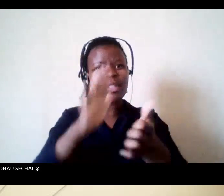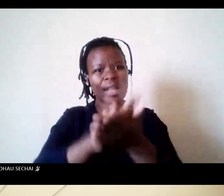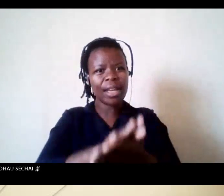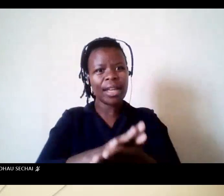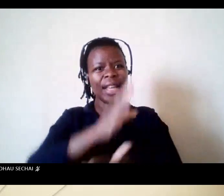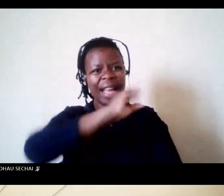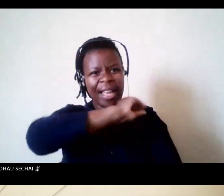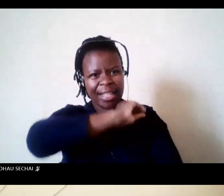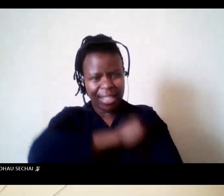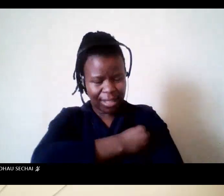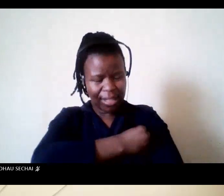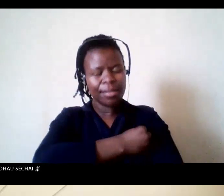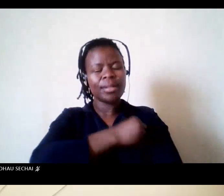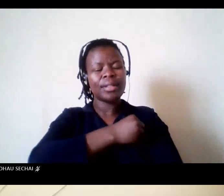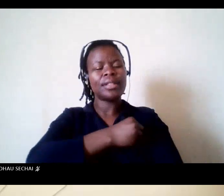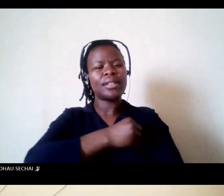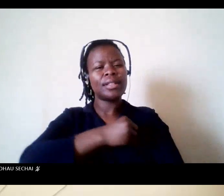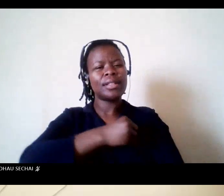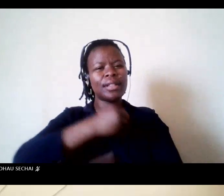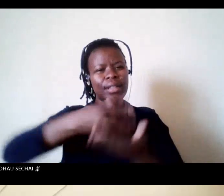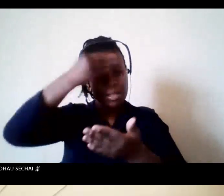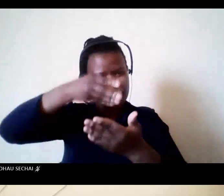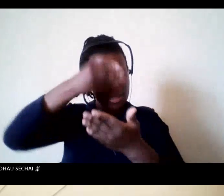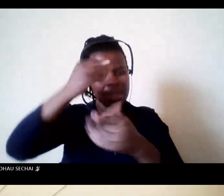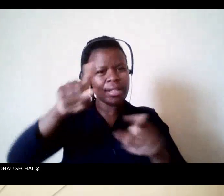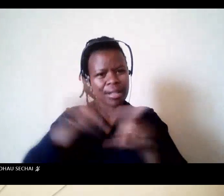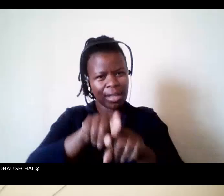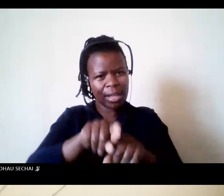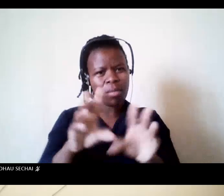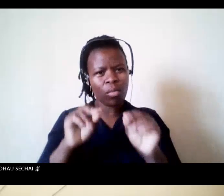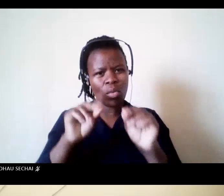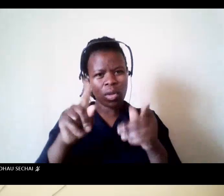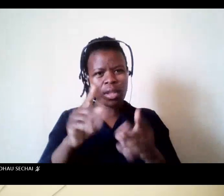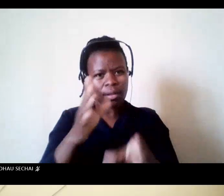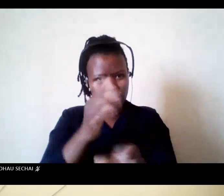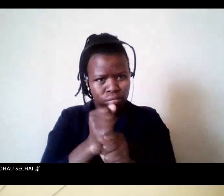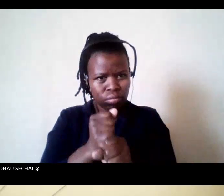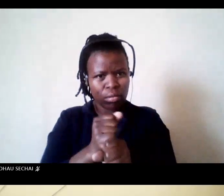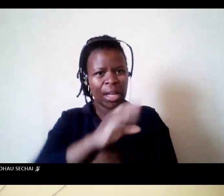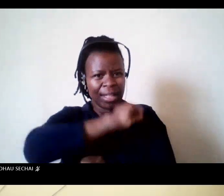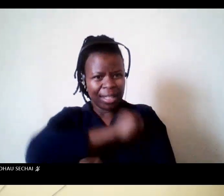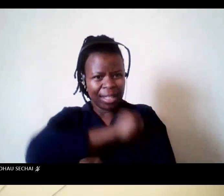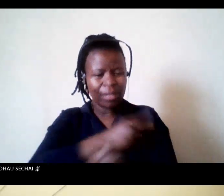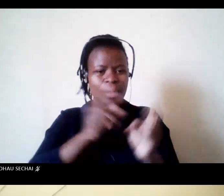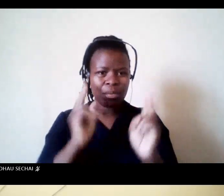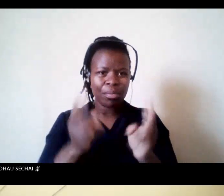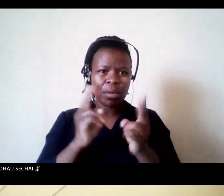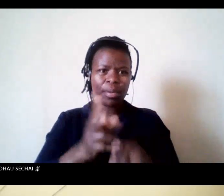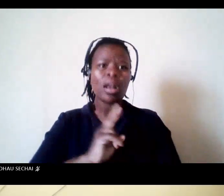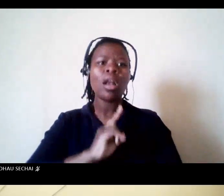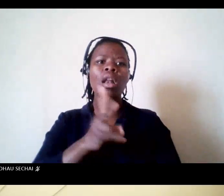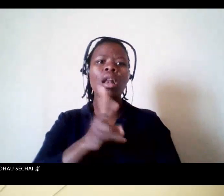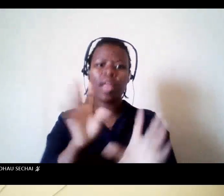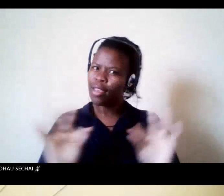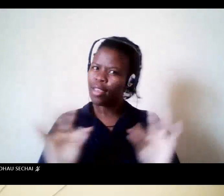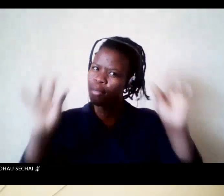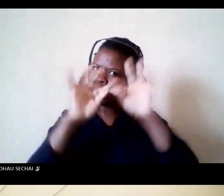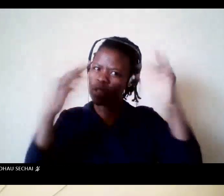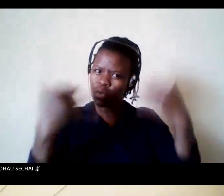emancipatory research, we emphasize that the disabled person's voice is more important and we